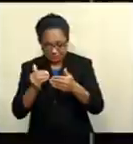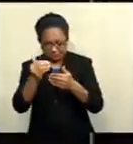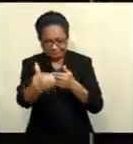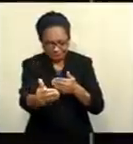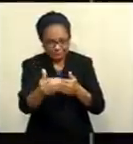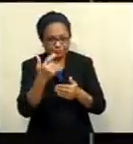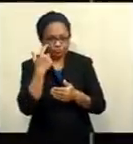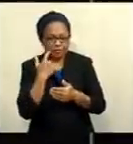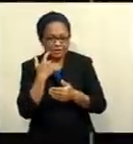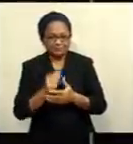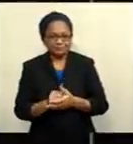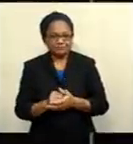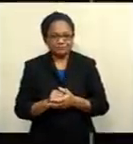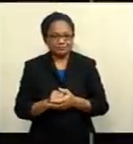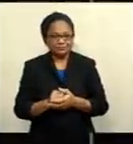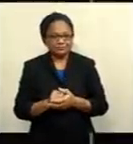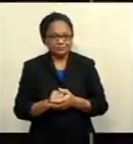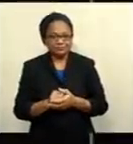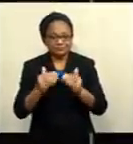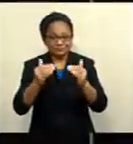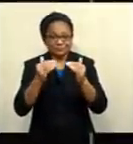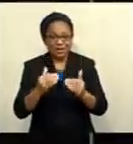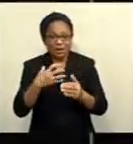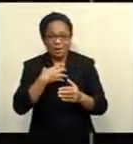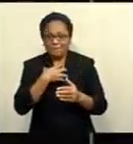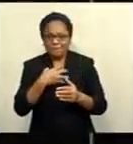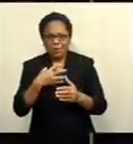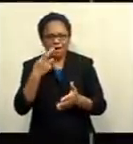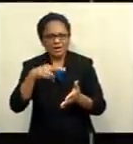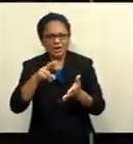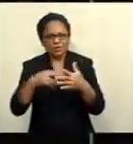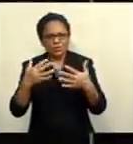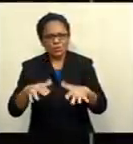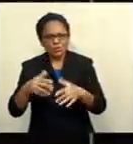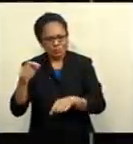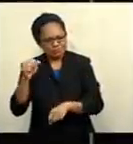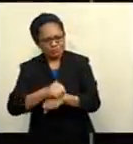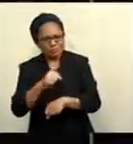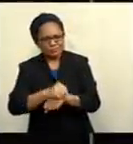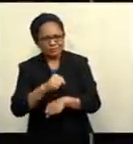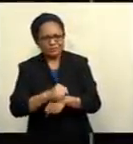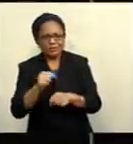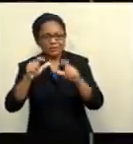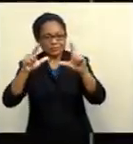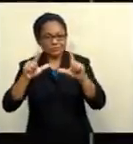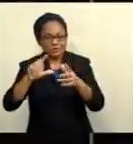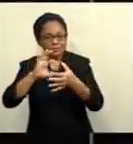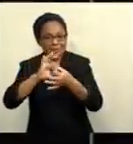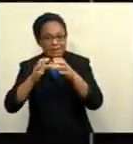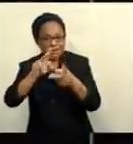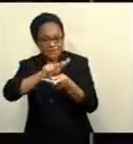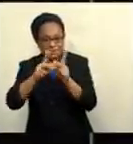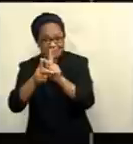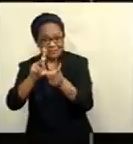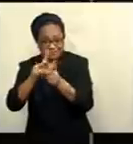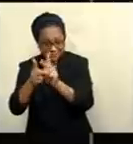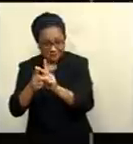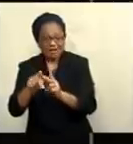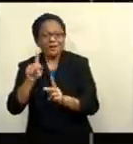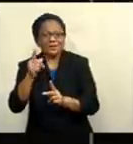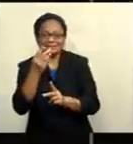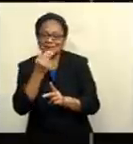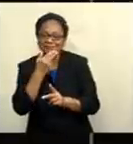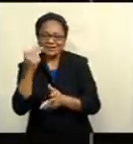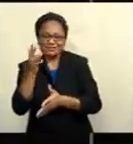best. As more records continue to fall at the Tokyo Paralympic Games, there are also some inspirational